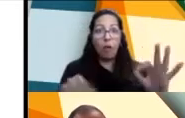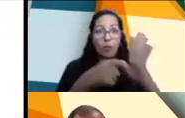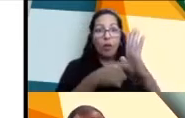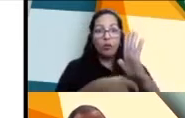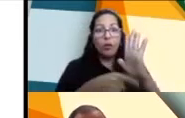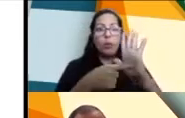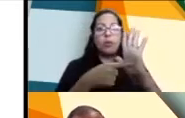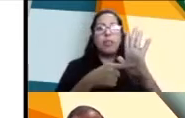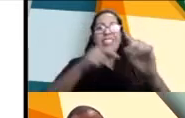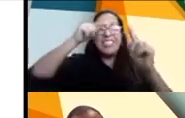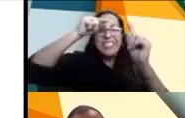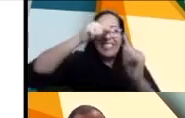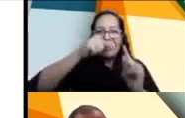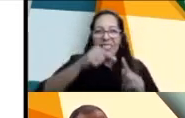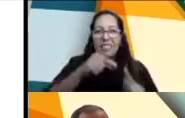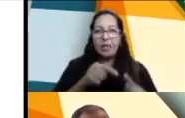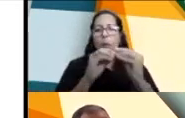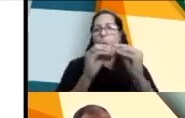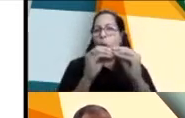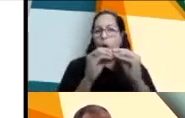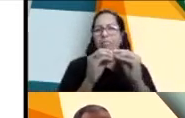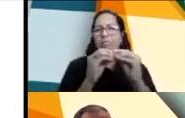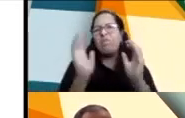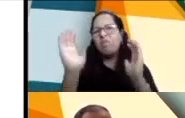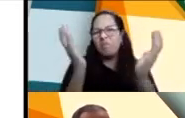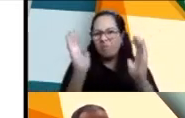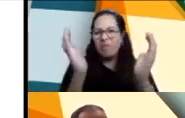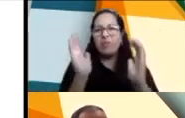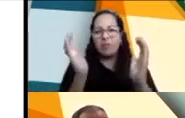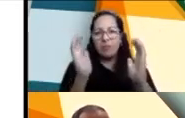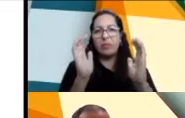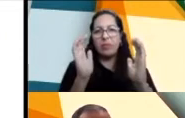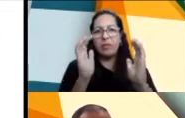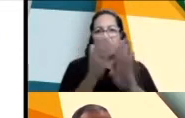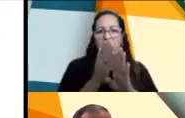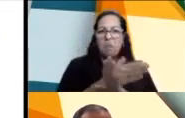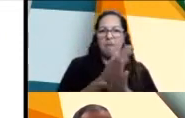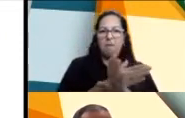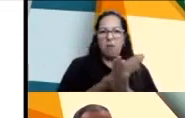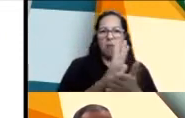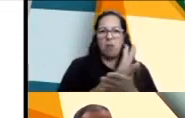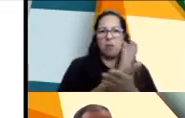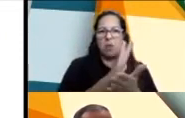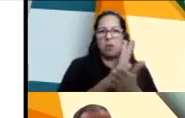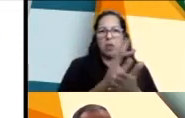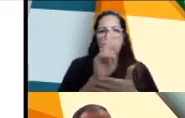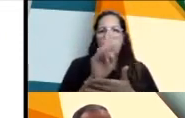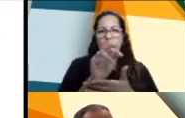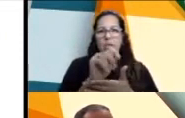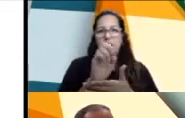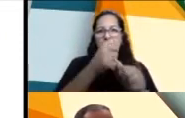the detail. This is more or less similar to the one that, of the unit cost for the